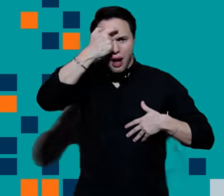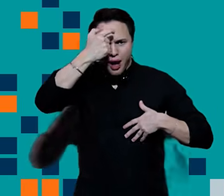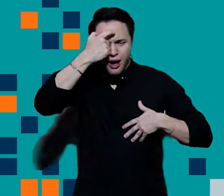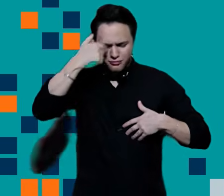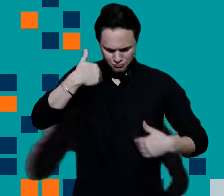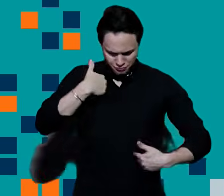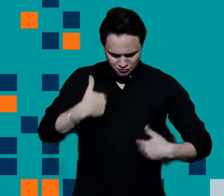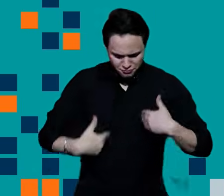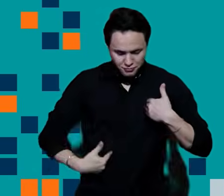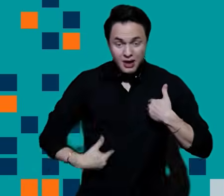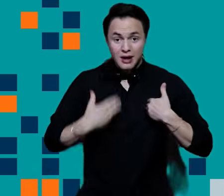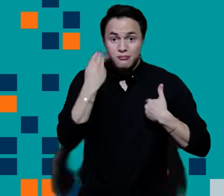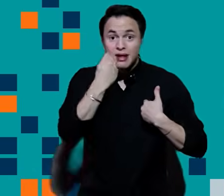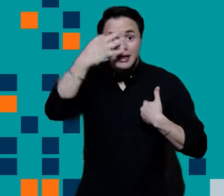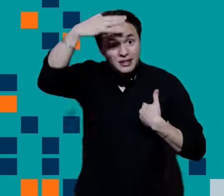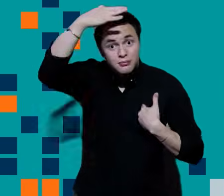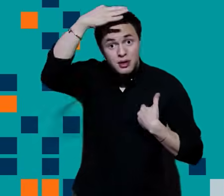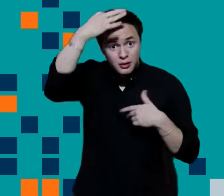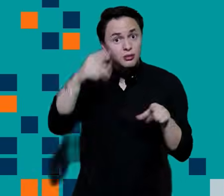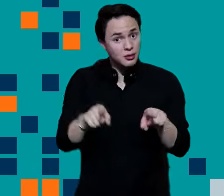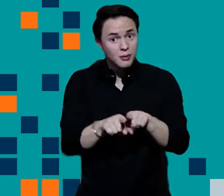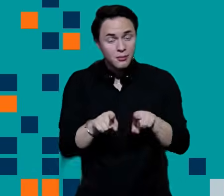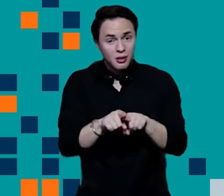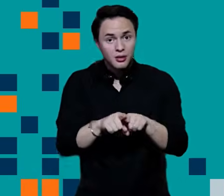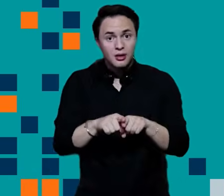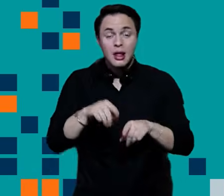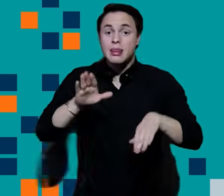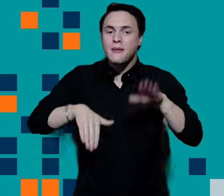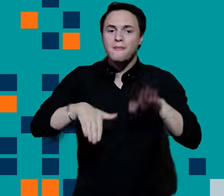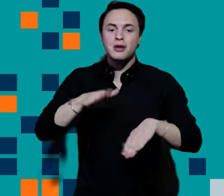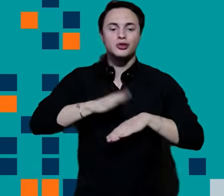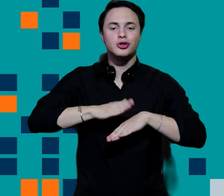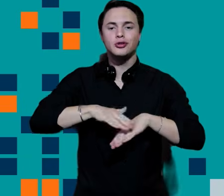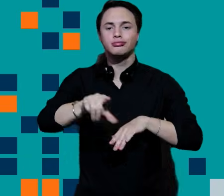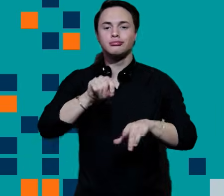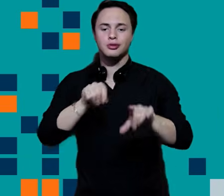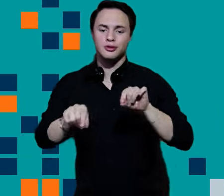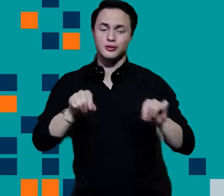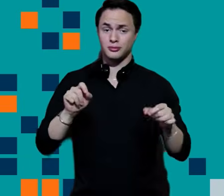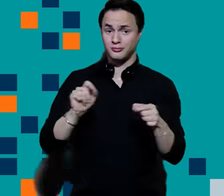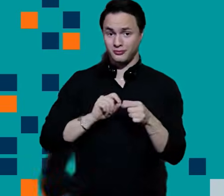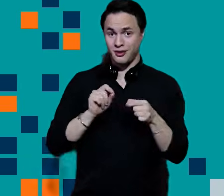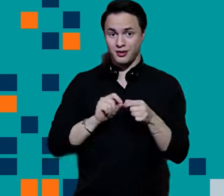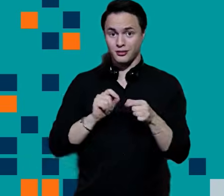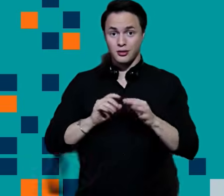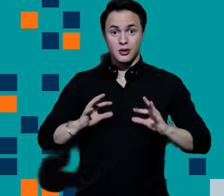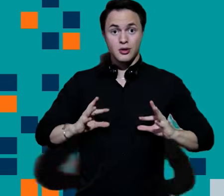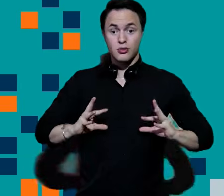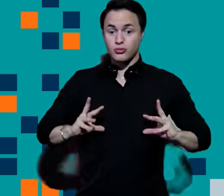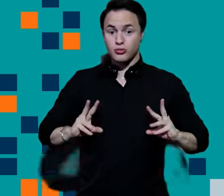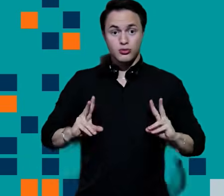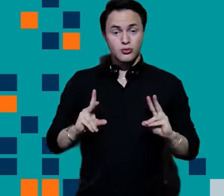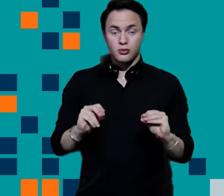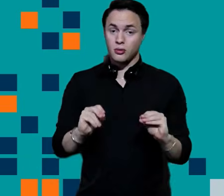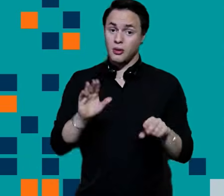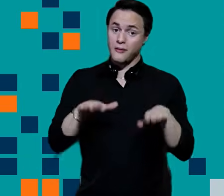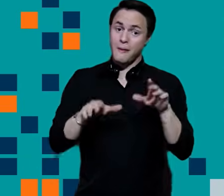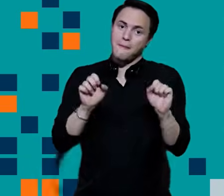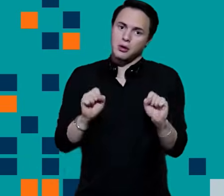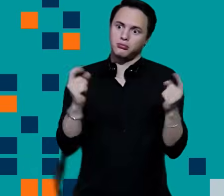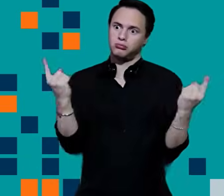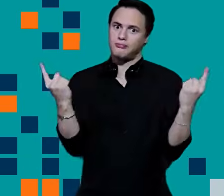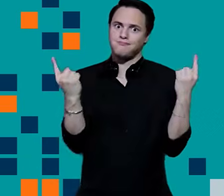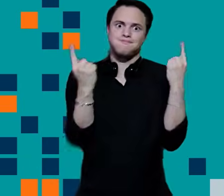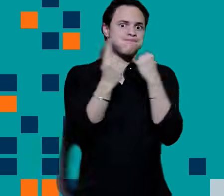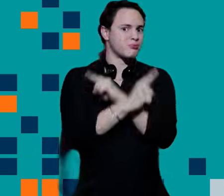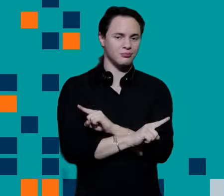fact our spirit as a result of the choices we make, or indeed to do the exact opposite, to starve